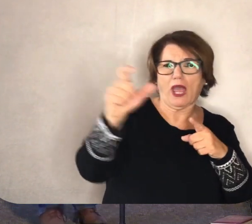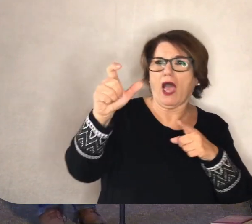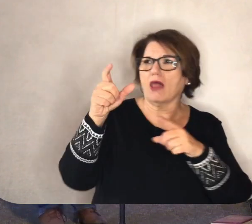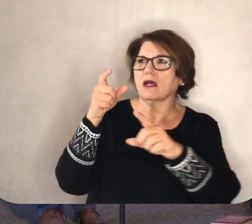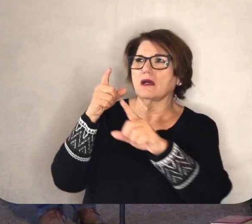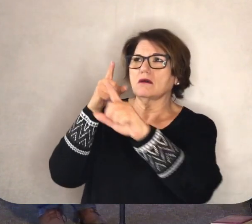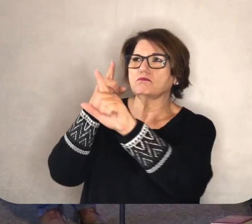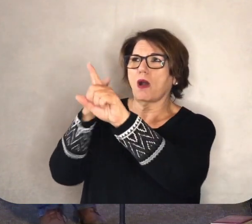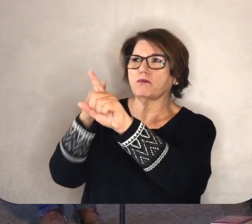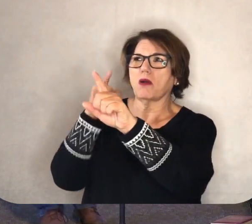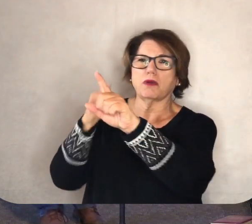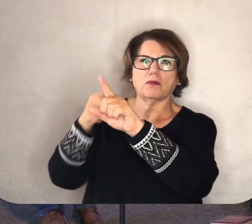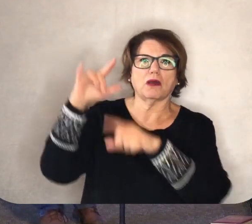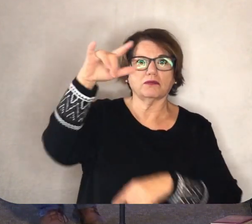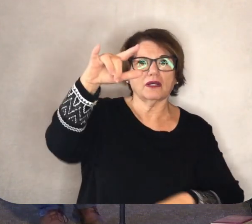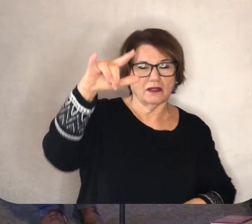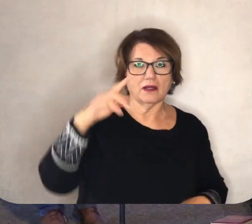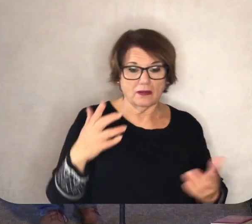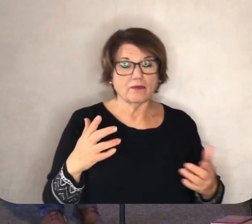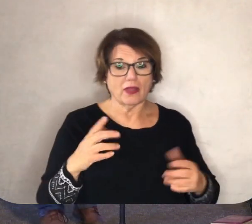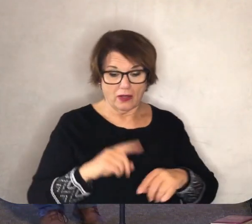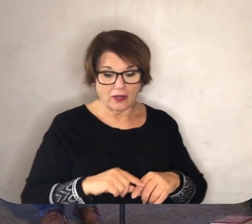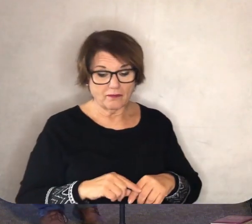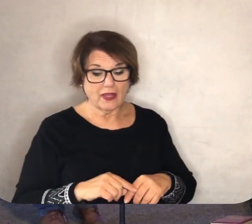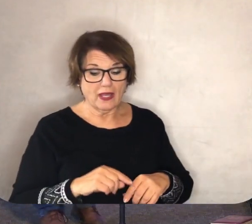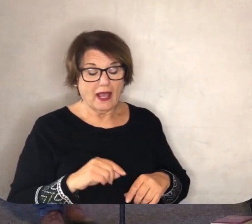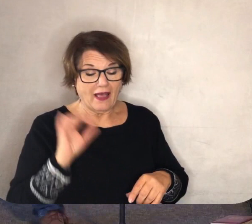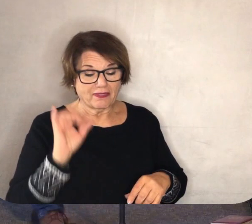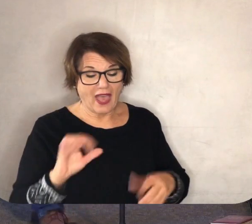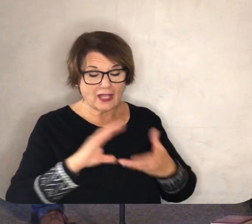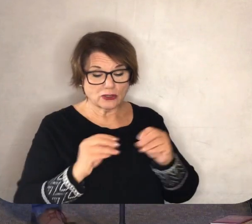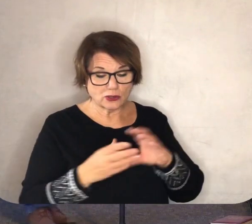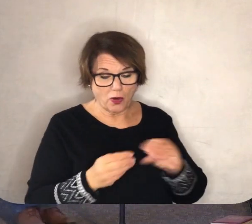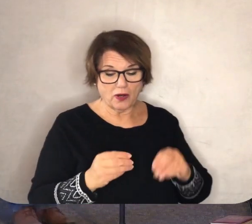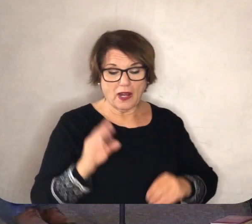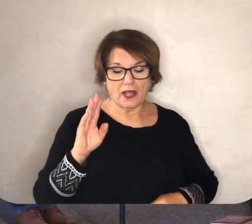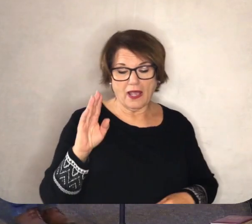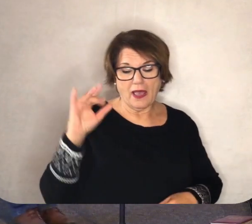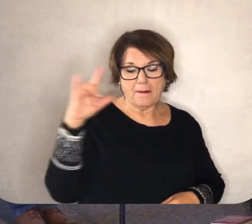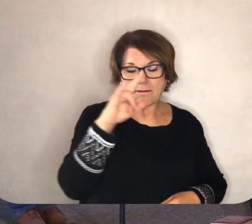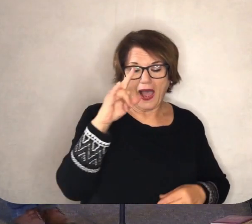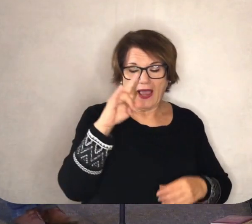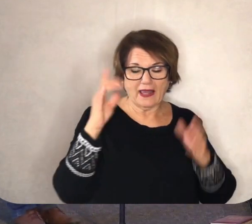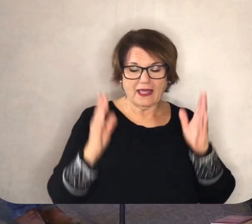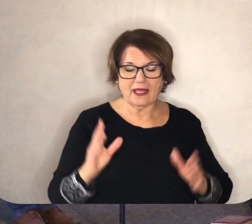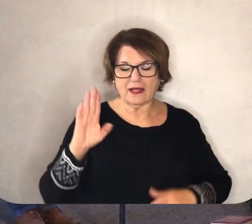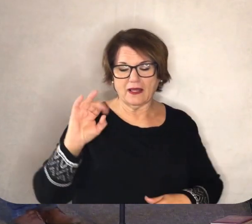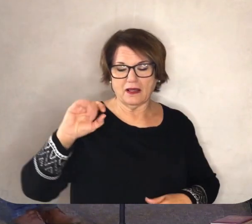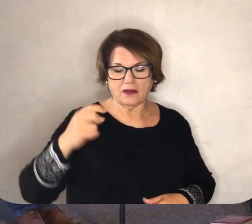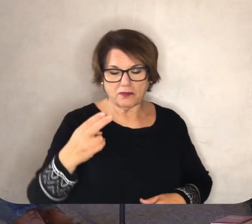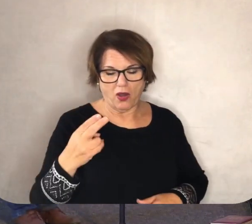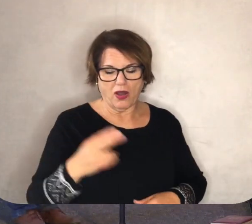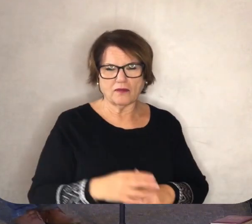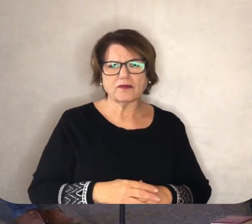especially after I heard the rest of the story from Bon. He told me that the shells had been sent to the armorers to